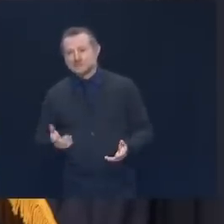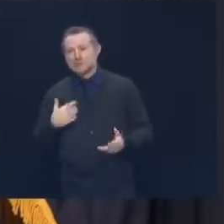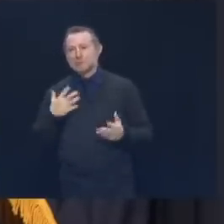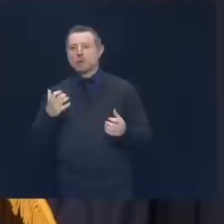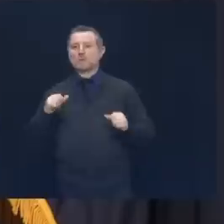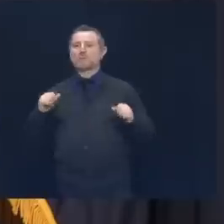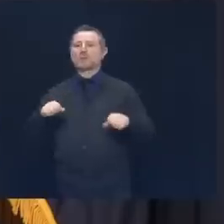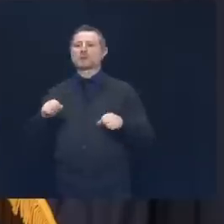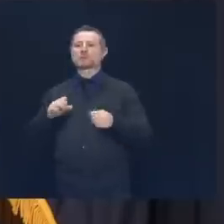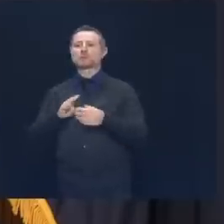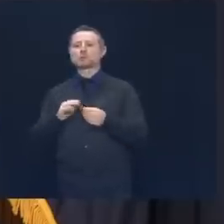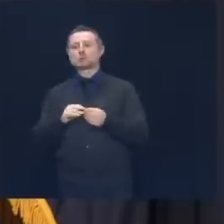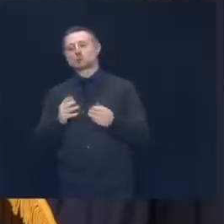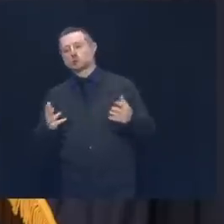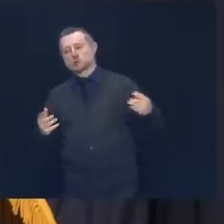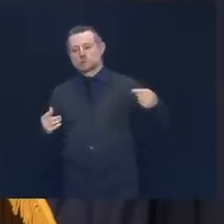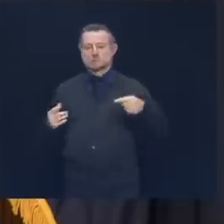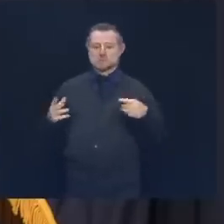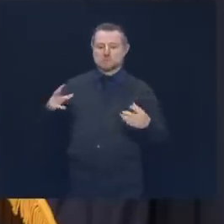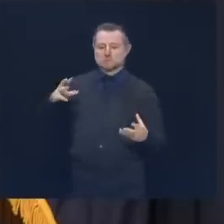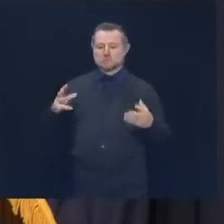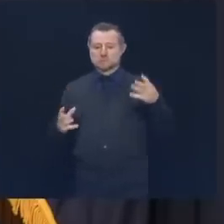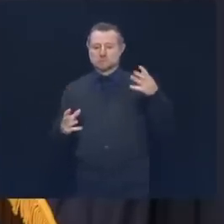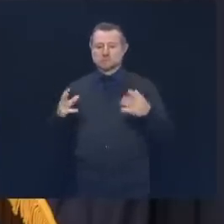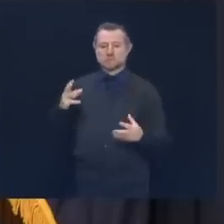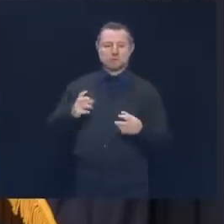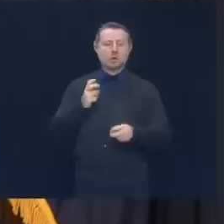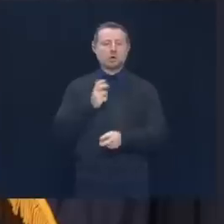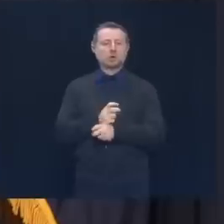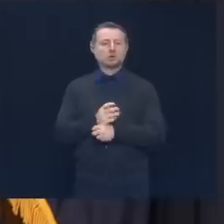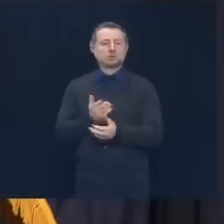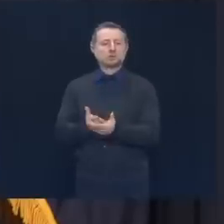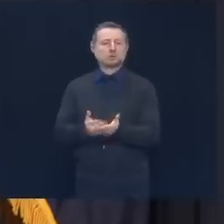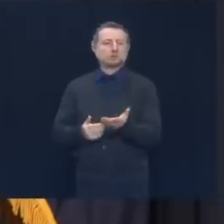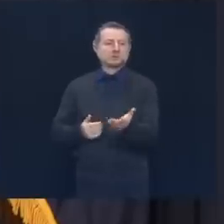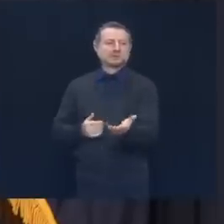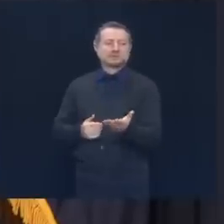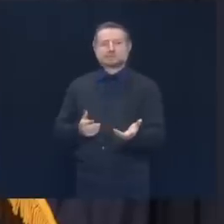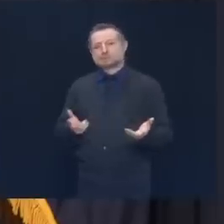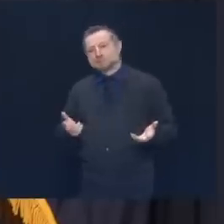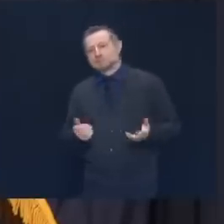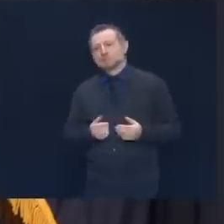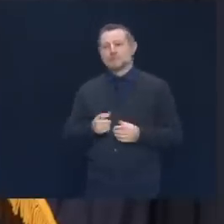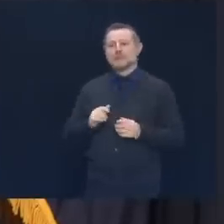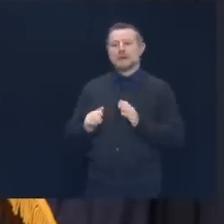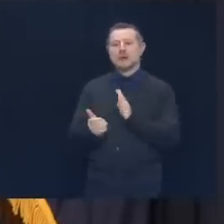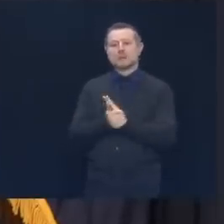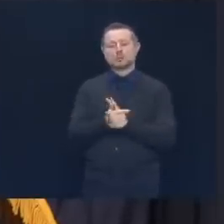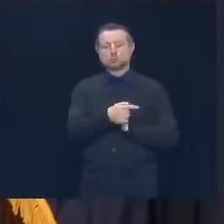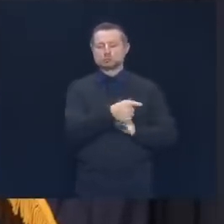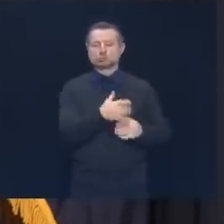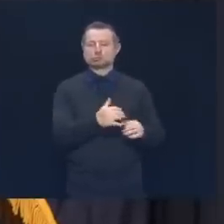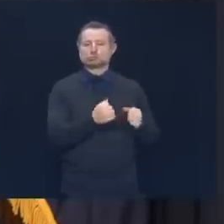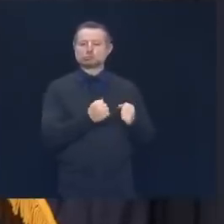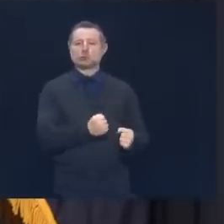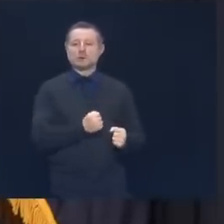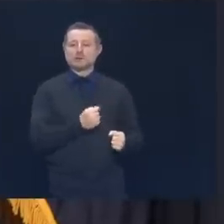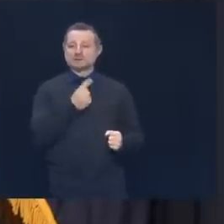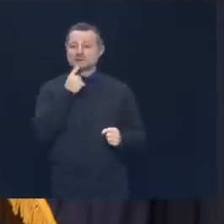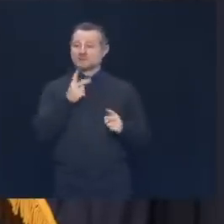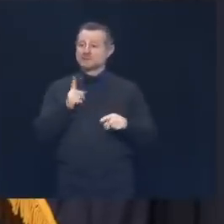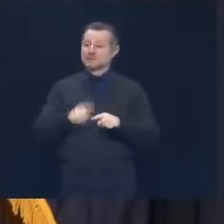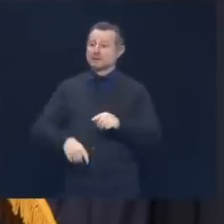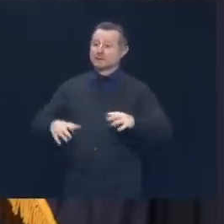opinion, I think it would be highly problematic. And I think people would be highly offended about it.